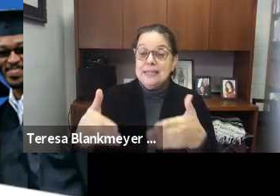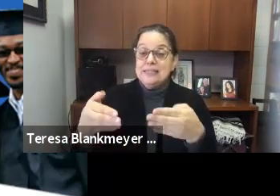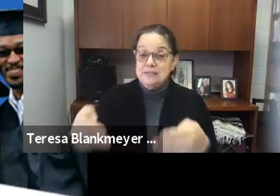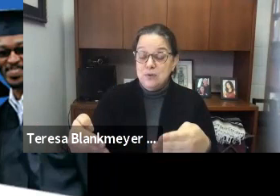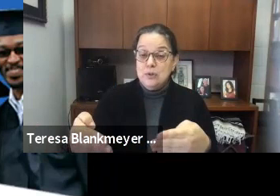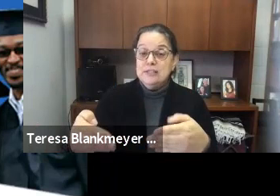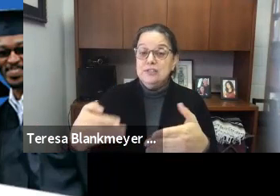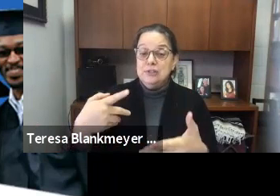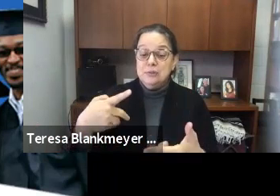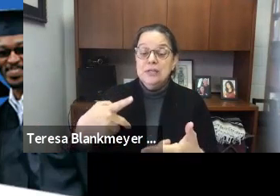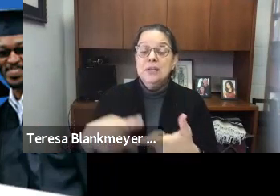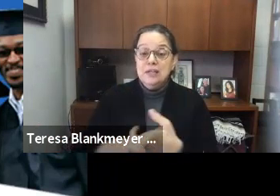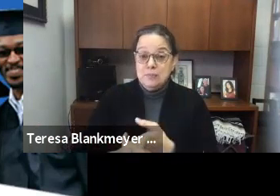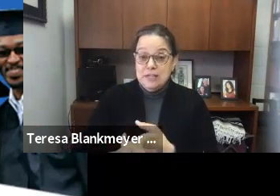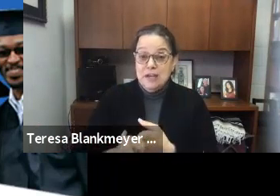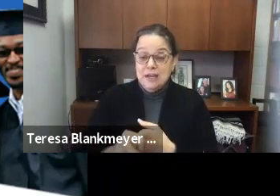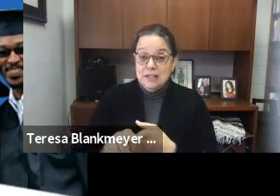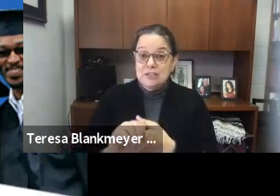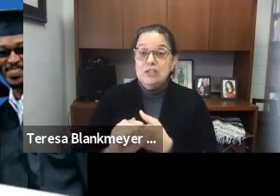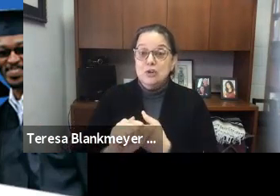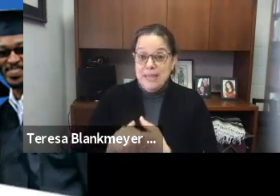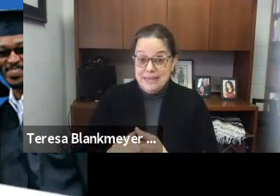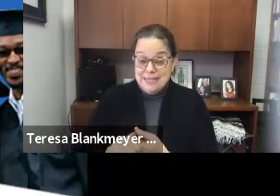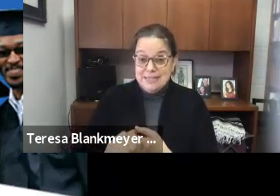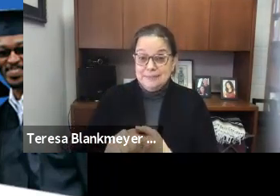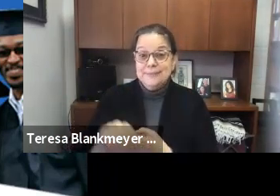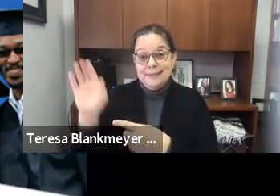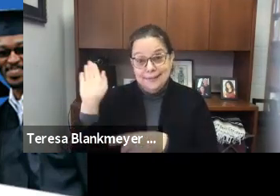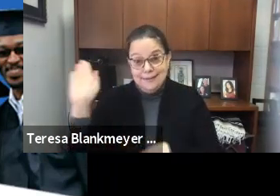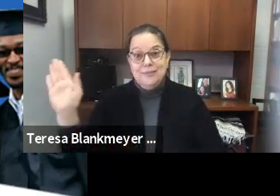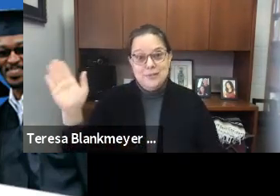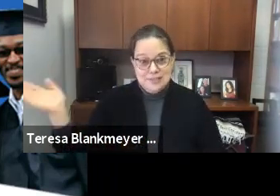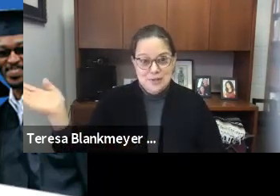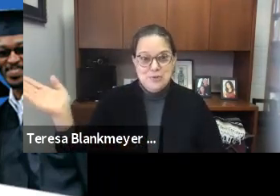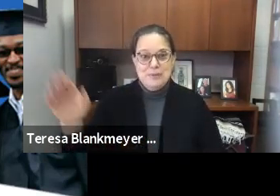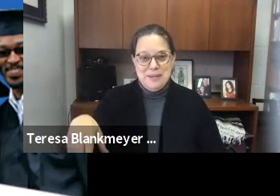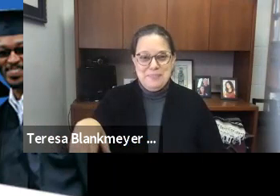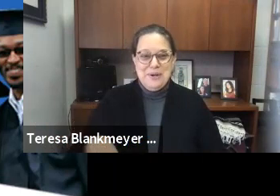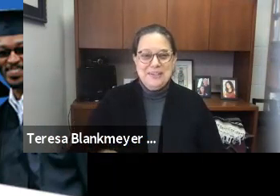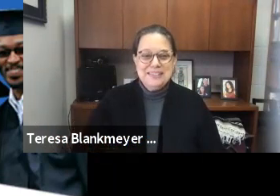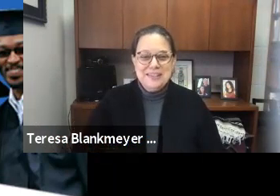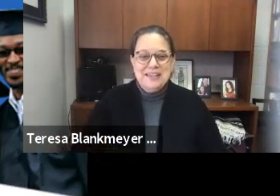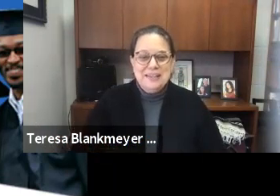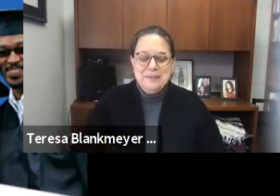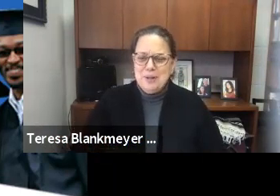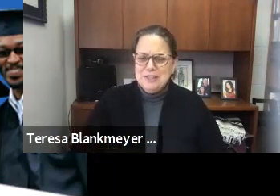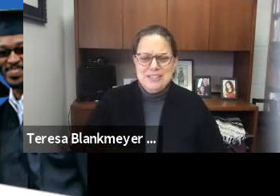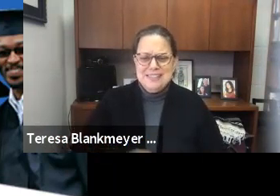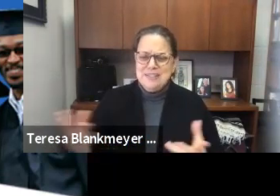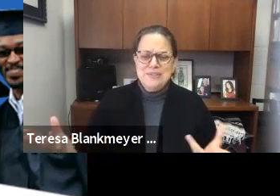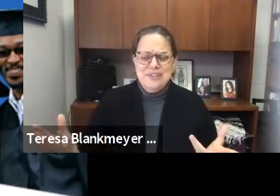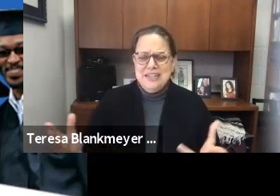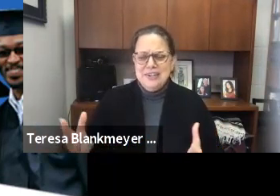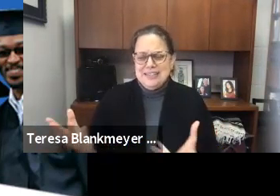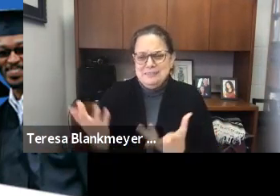of that is devoted to human genome editing. Like, another disclosure on my part. I apologize,